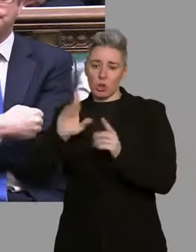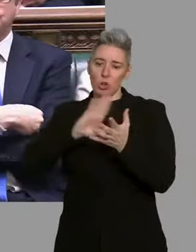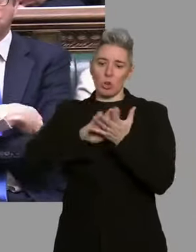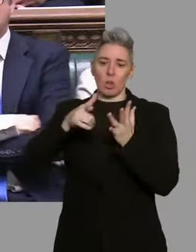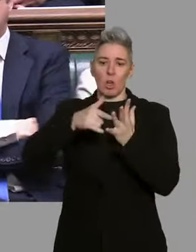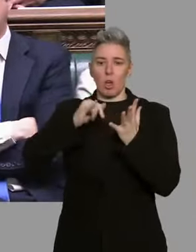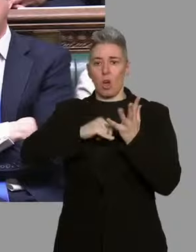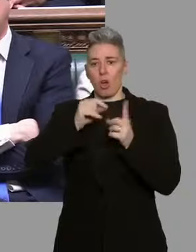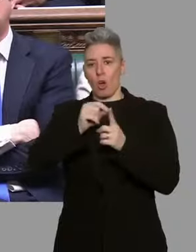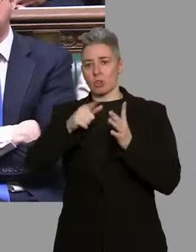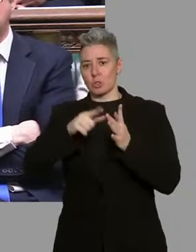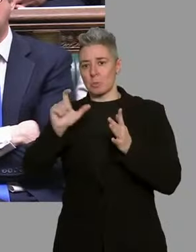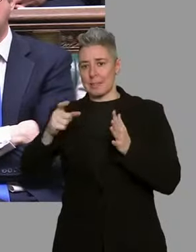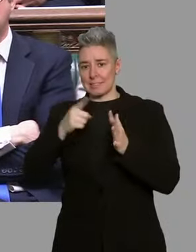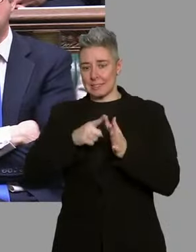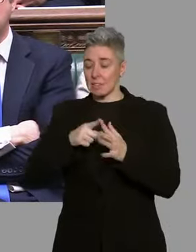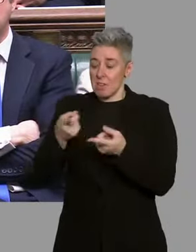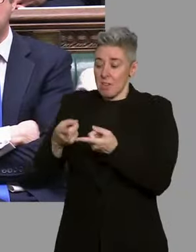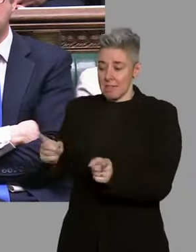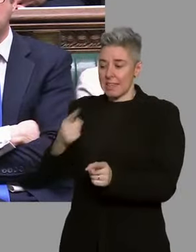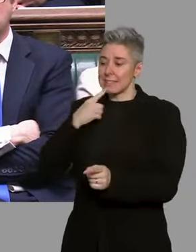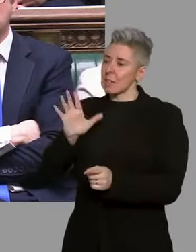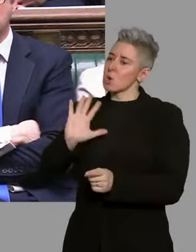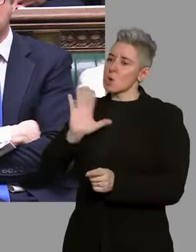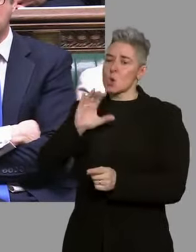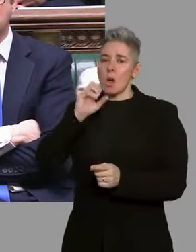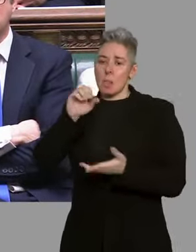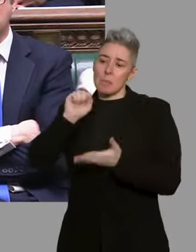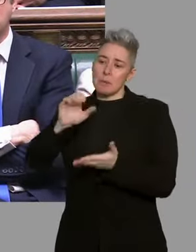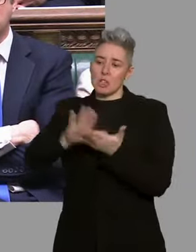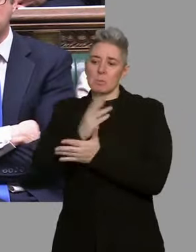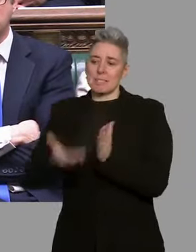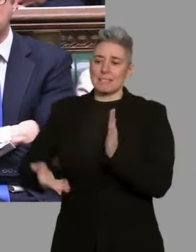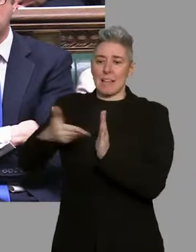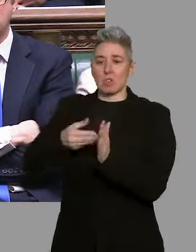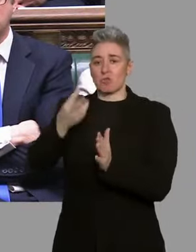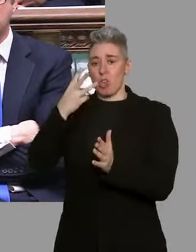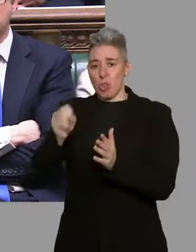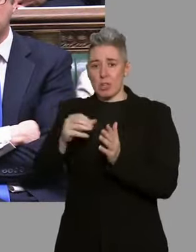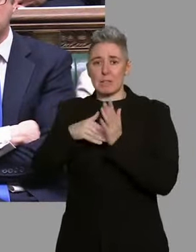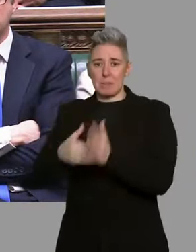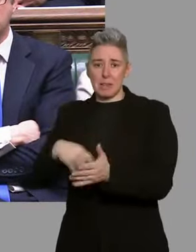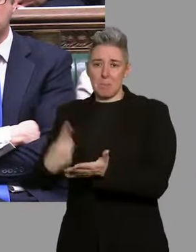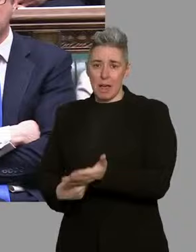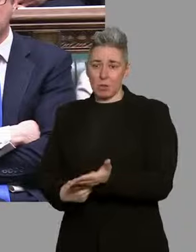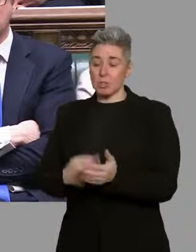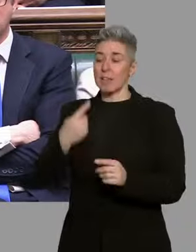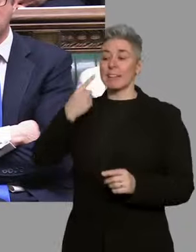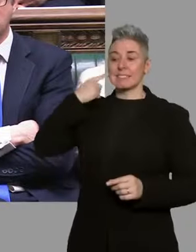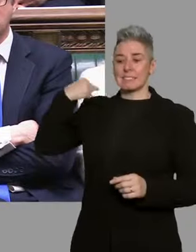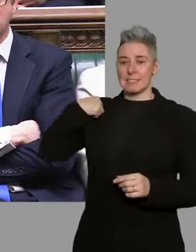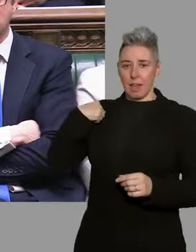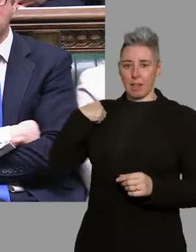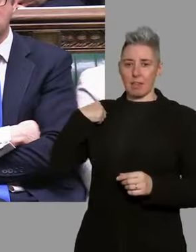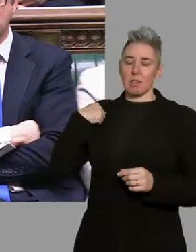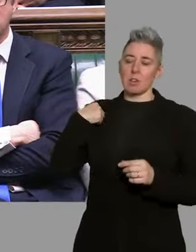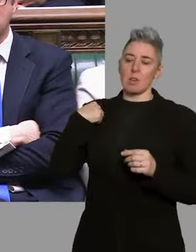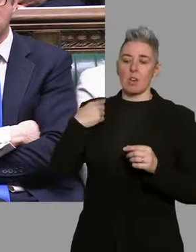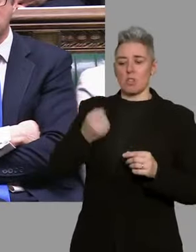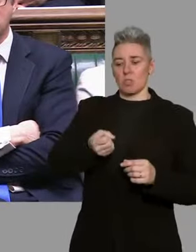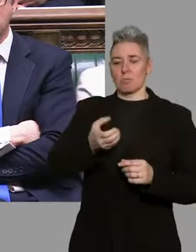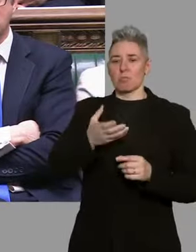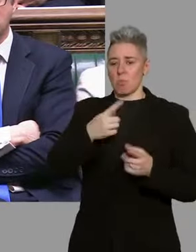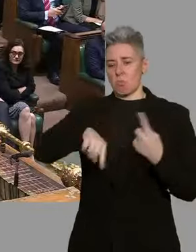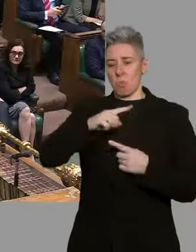million. Yesterday, Conservatives voted to exempt social care, nurseries, charities and hospices from